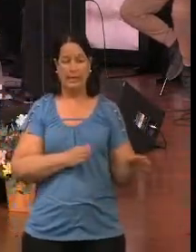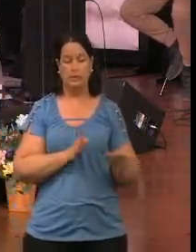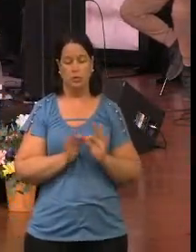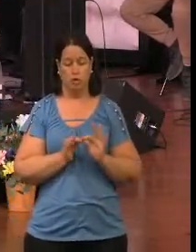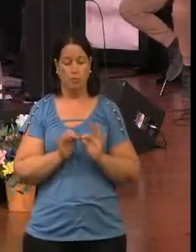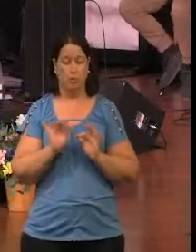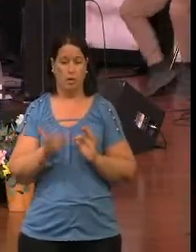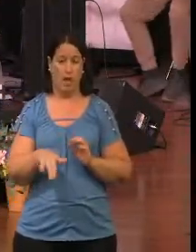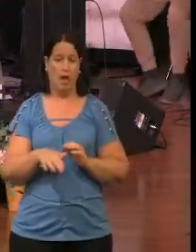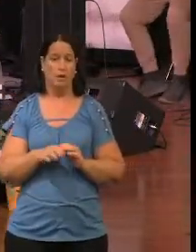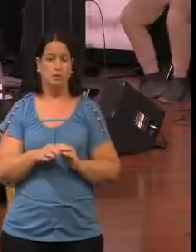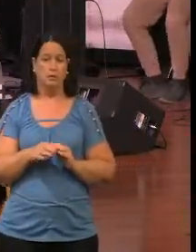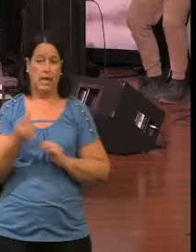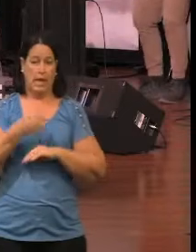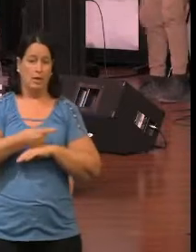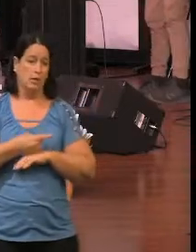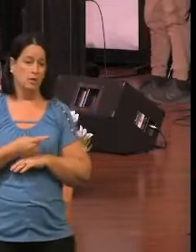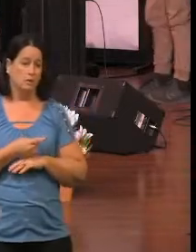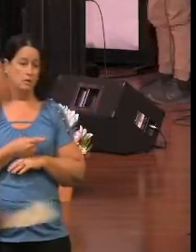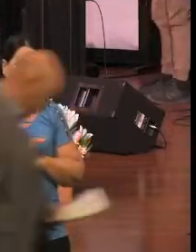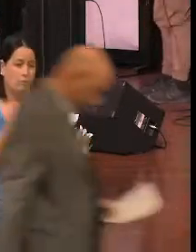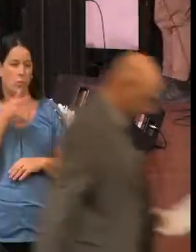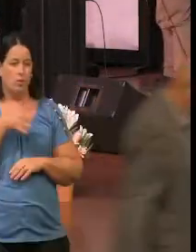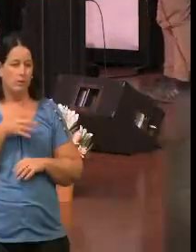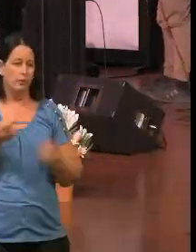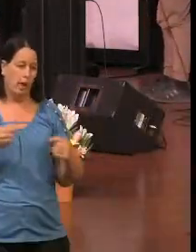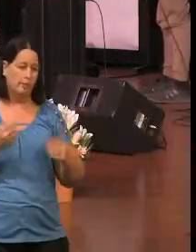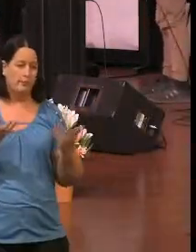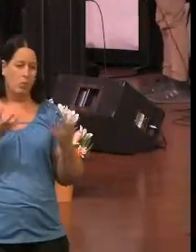Jessica. Wonderful. Let's stand and worship.